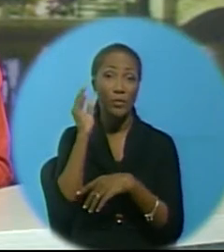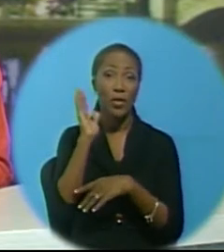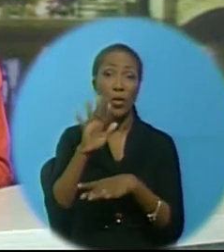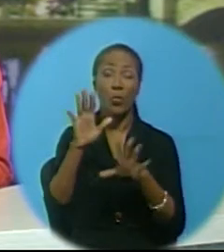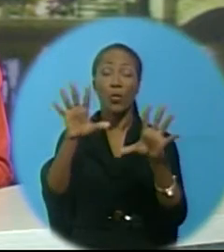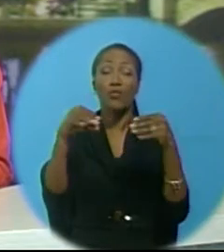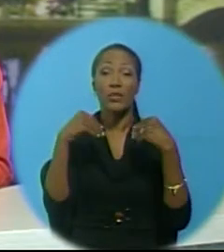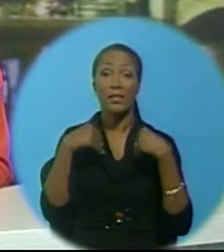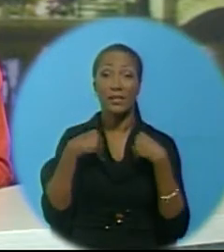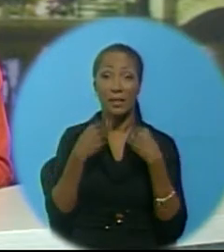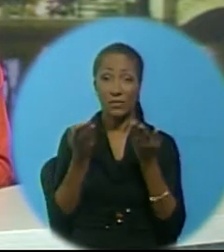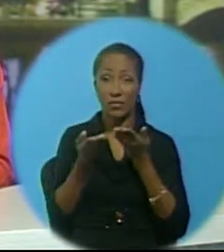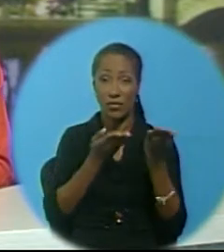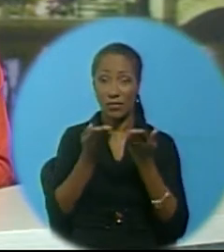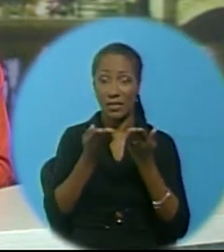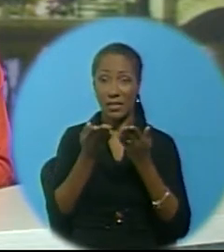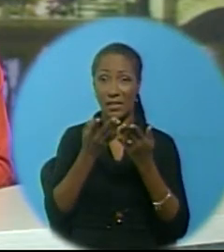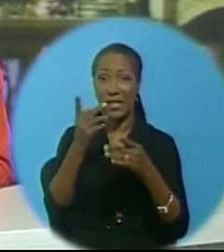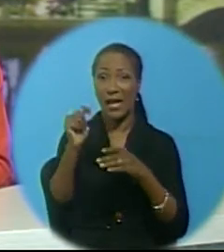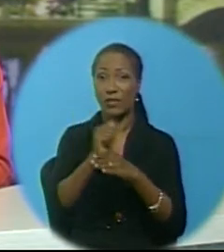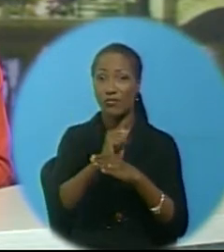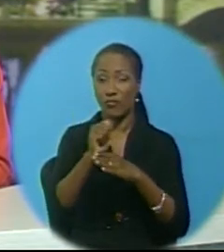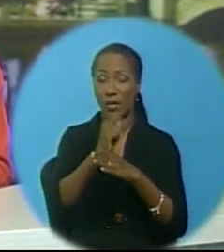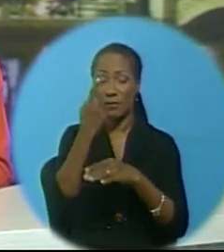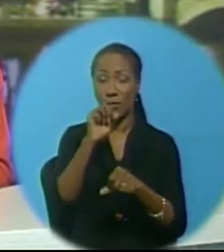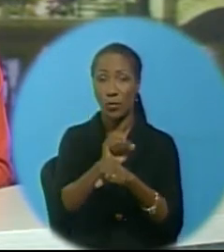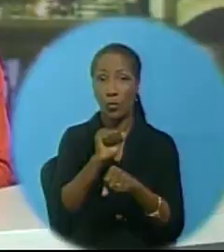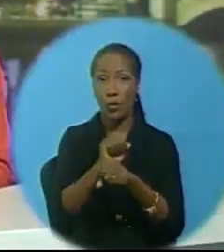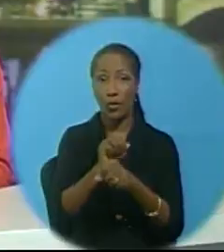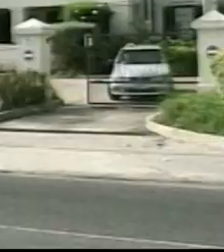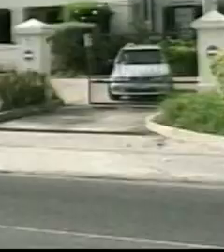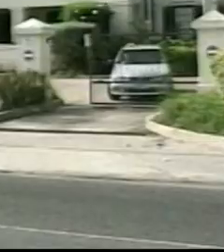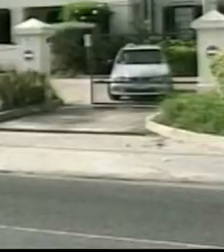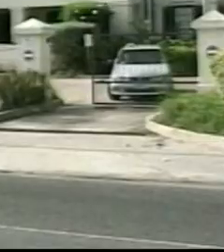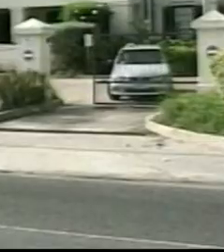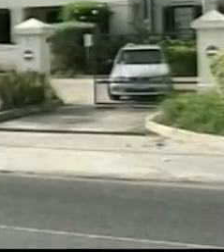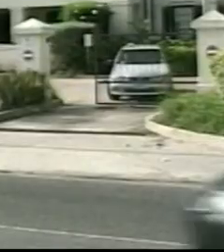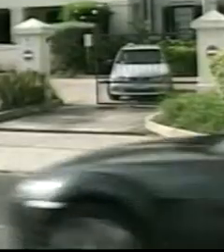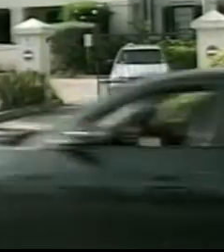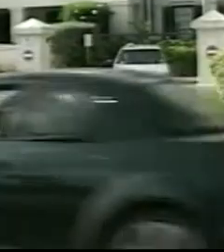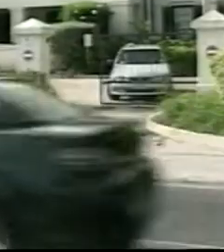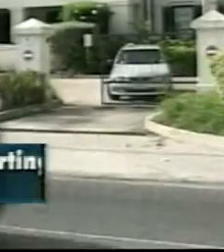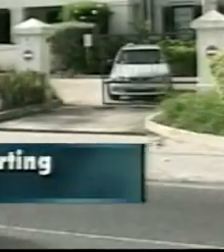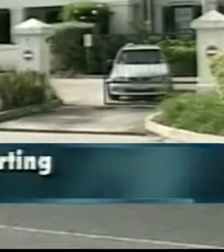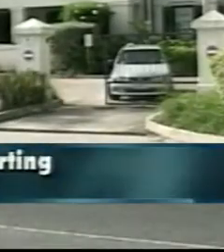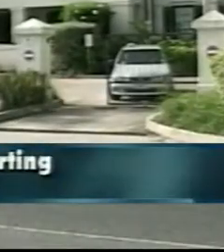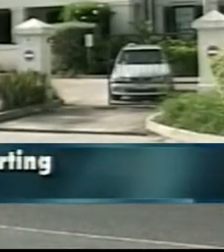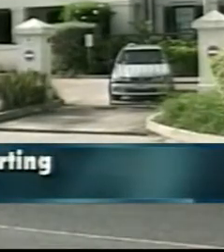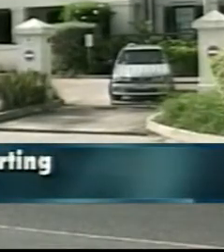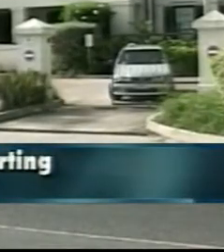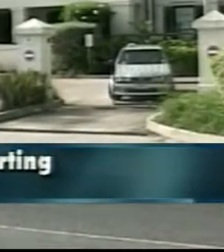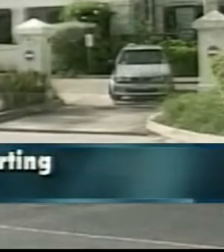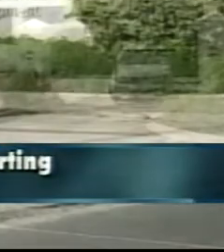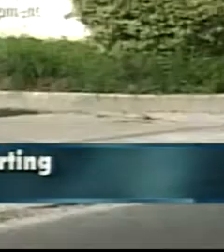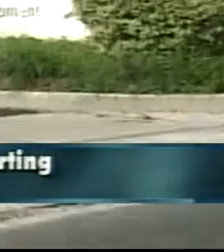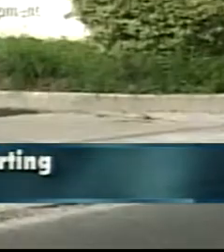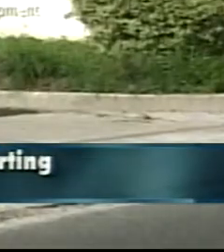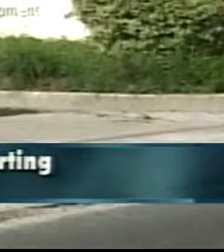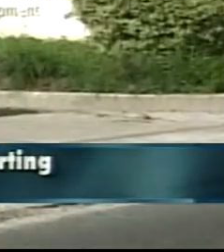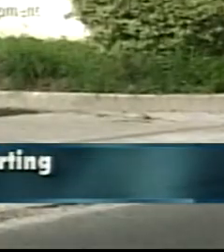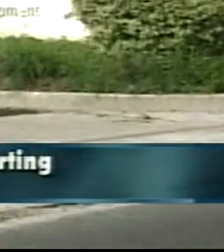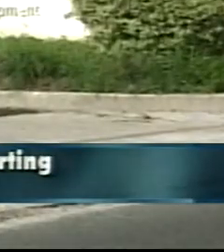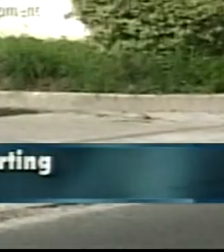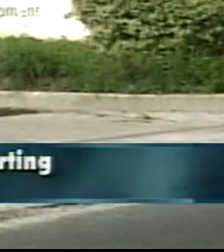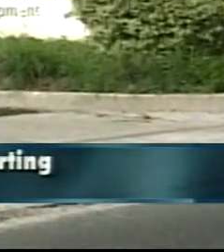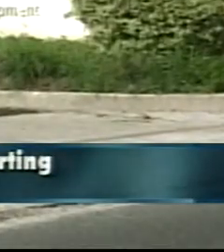job training will be doubled. Ryan Broom tells us more. The IDB says Barbados will be able to strengthen its social safety net